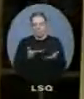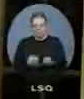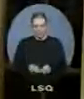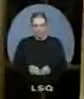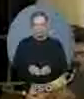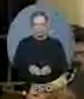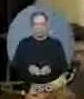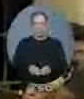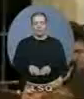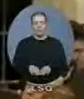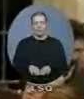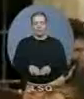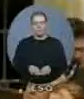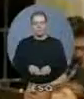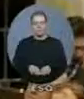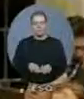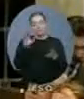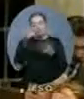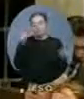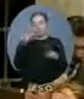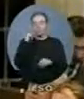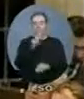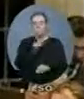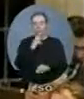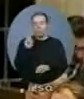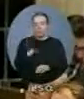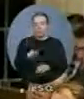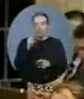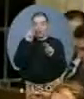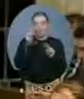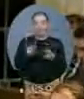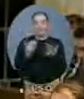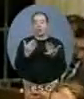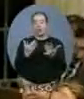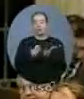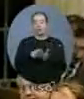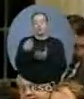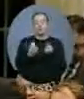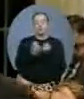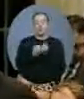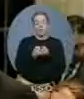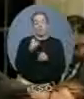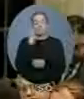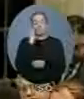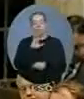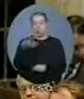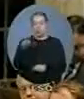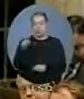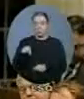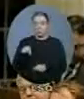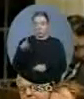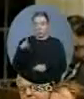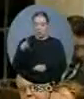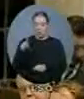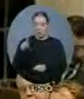The Honourable Minister of Canadian Heritage. Well, Mr. Speaker, that is completely false. When we look at funding for CBC this